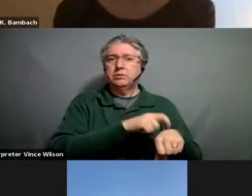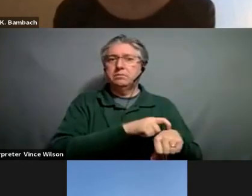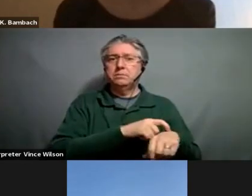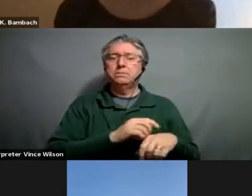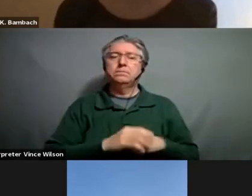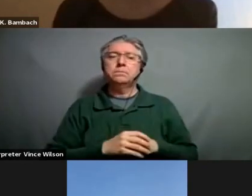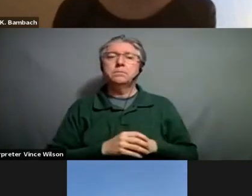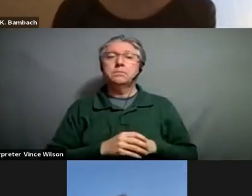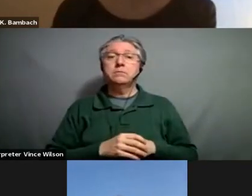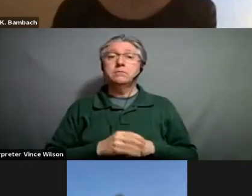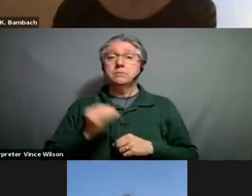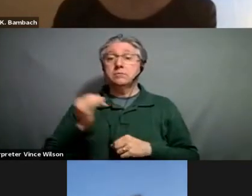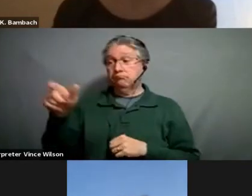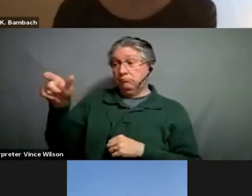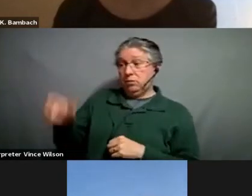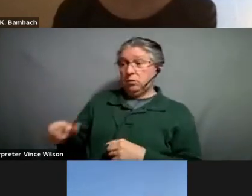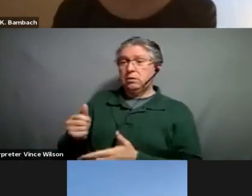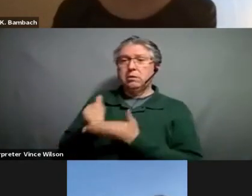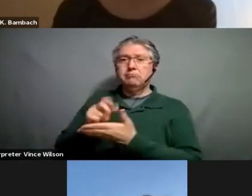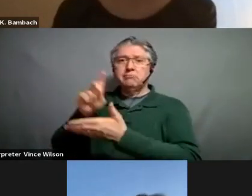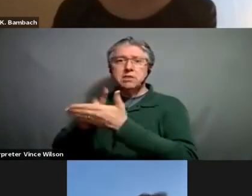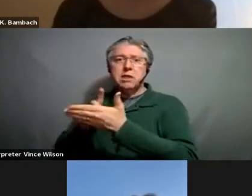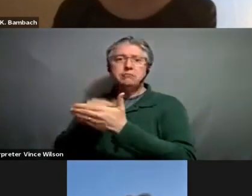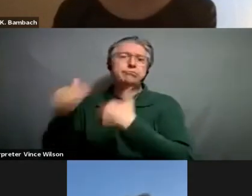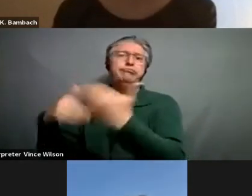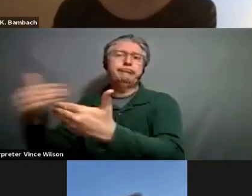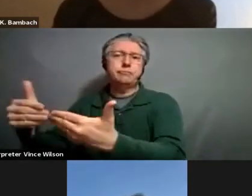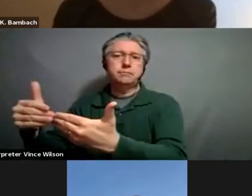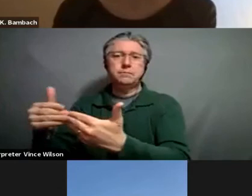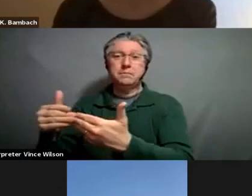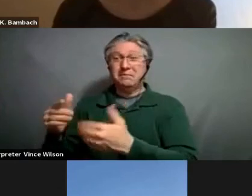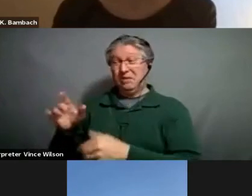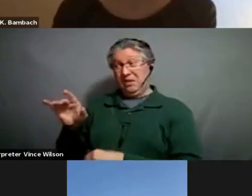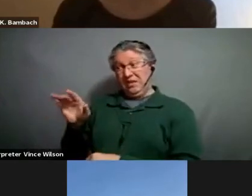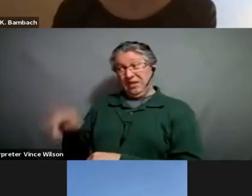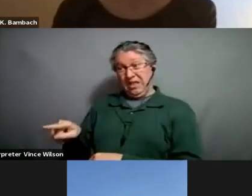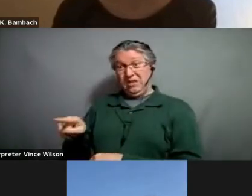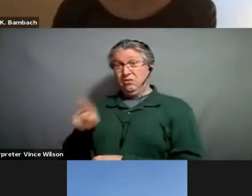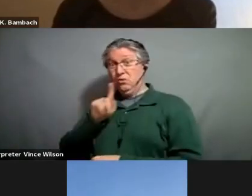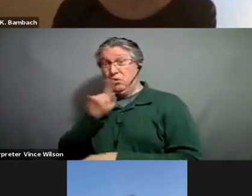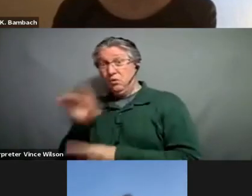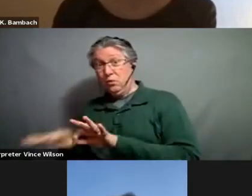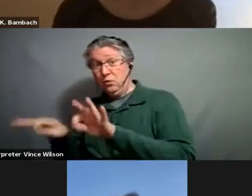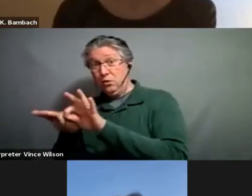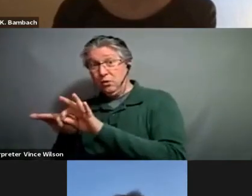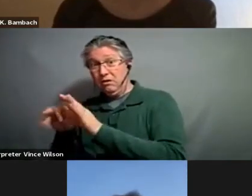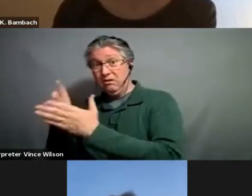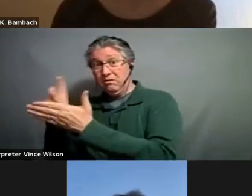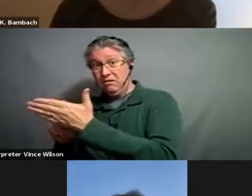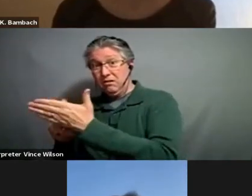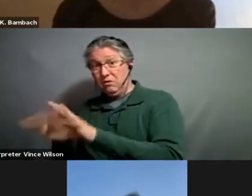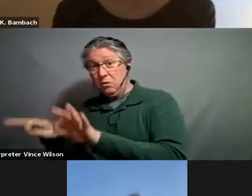phase much faster with the persona, even though I don't know if the design that we created would have been any good. I think that we probably would